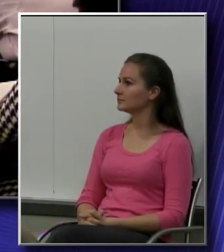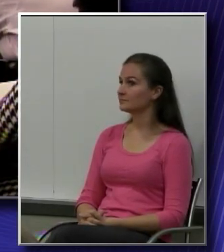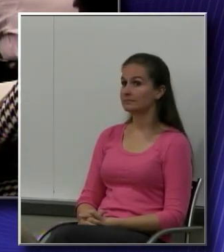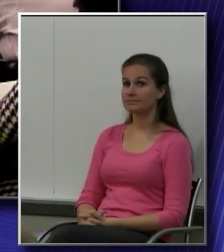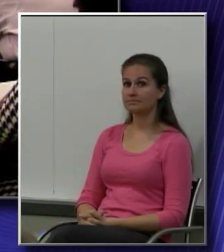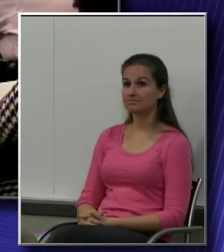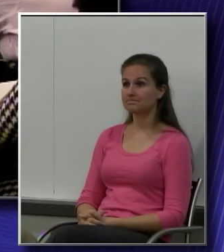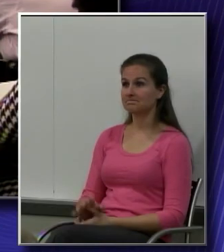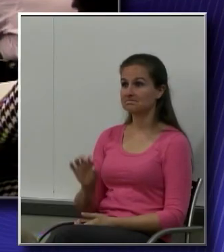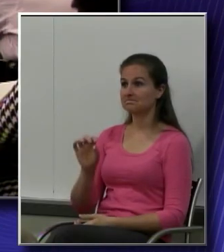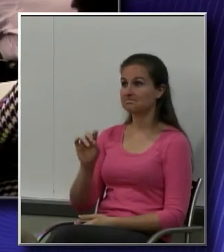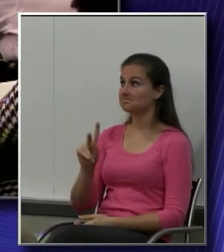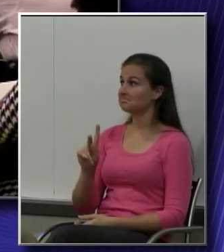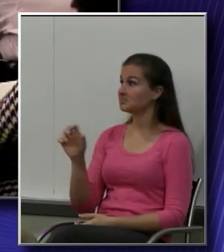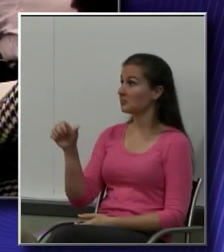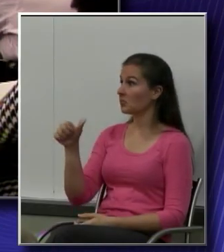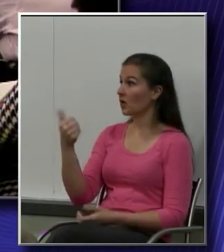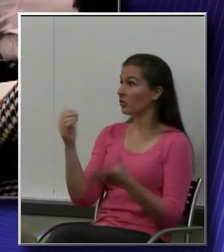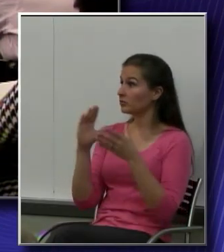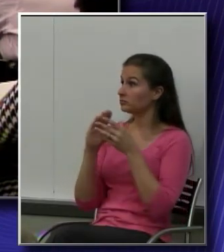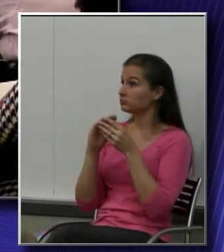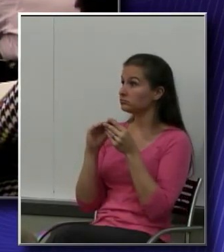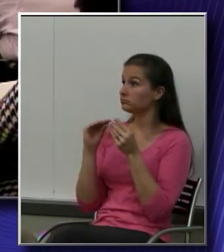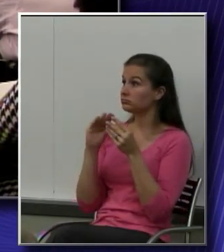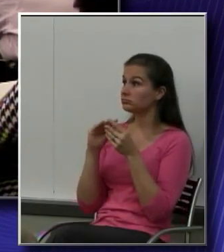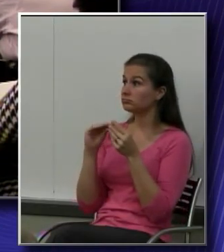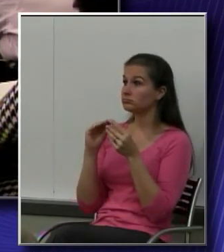Are there other comments?